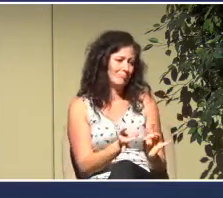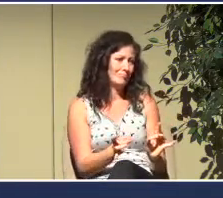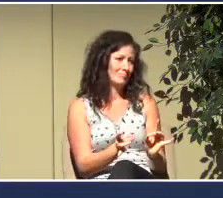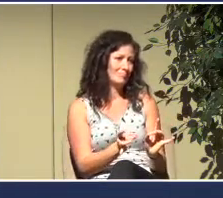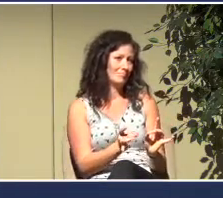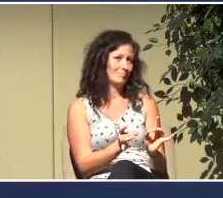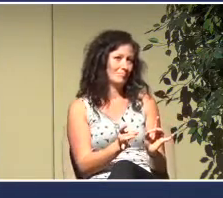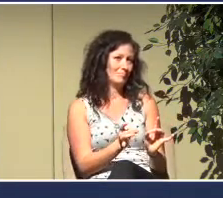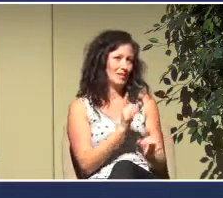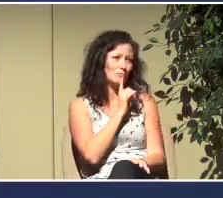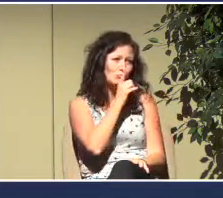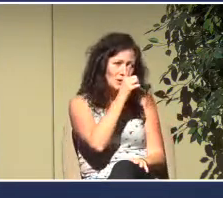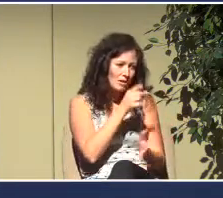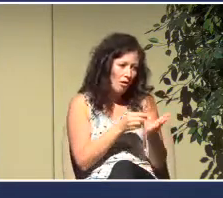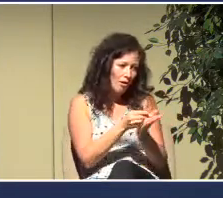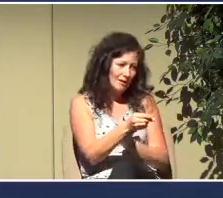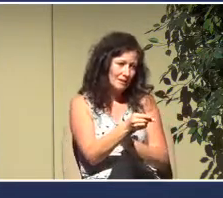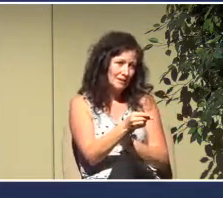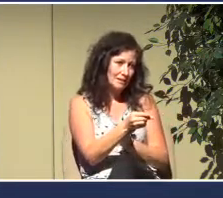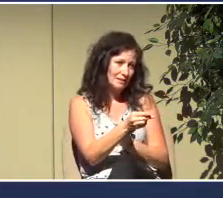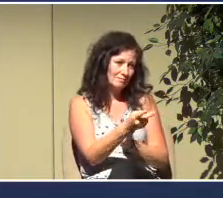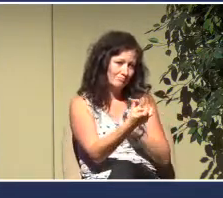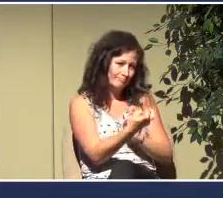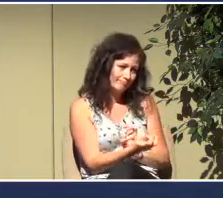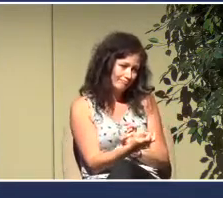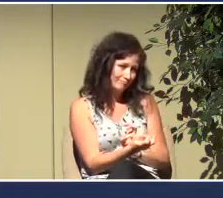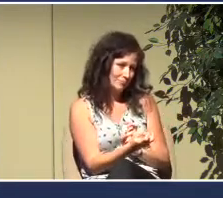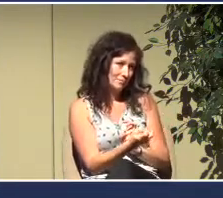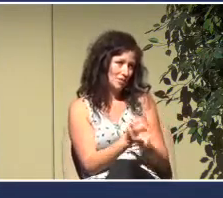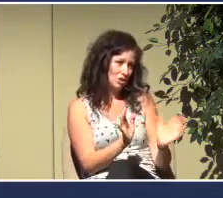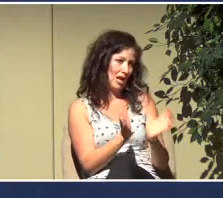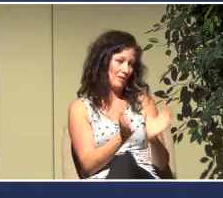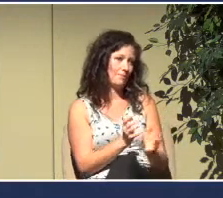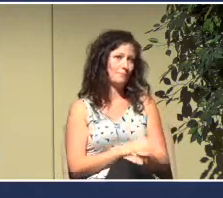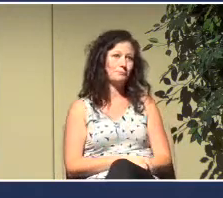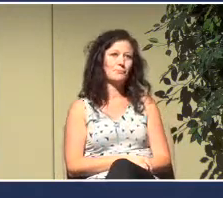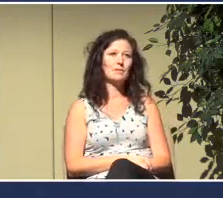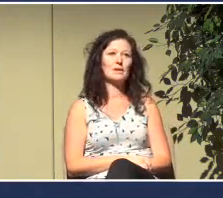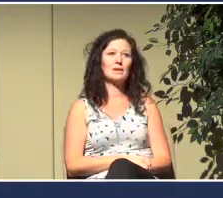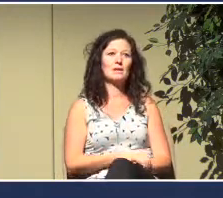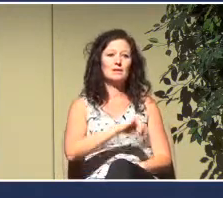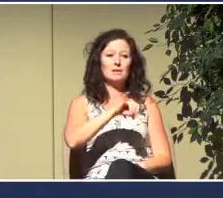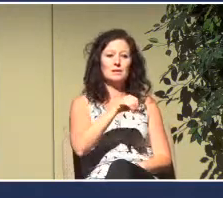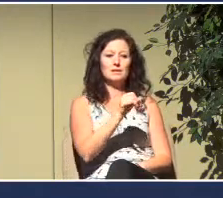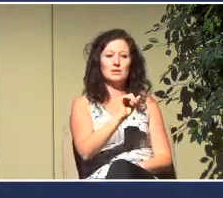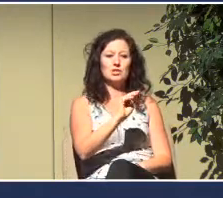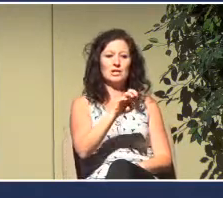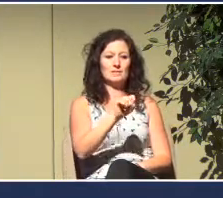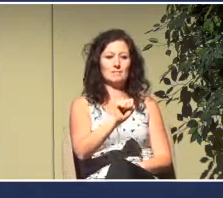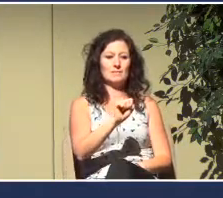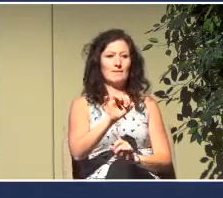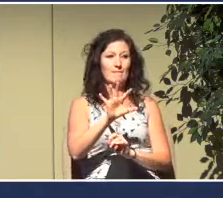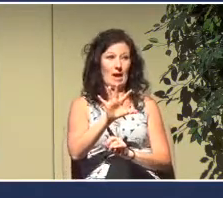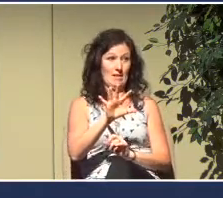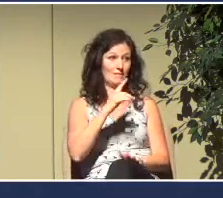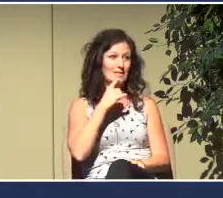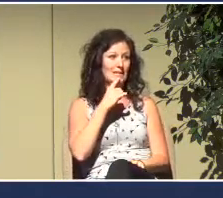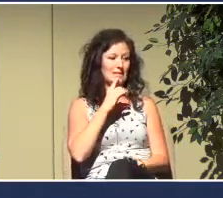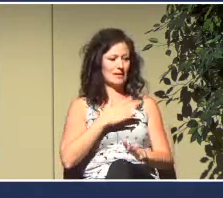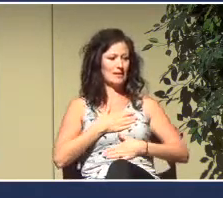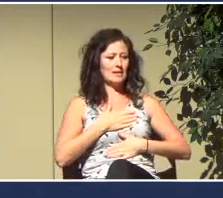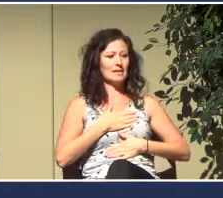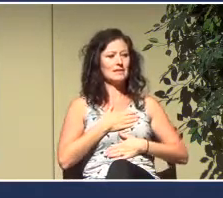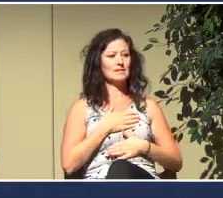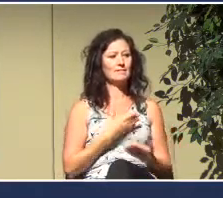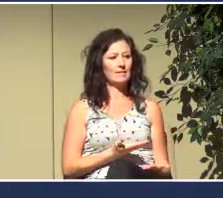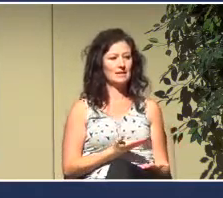helpful. I can't tell you how much that's been a help to me. James 5, verse 16 says, confess your sins to each other and pray for each other so